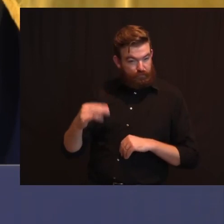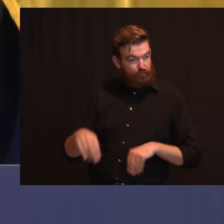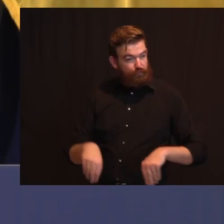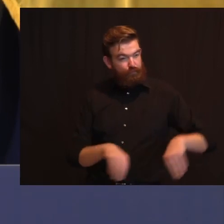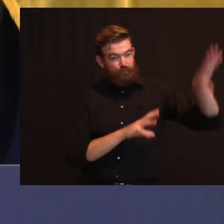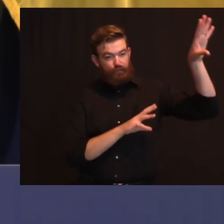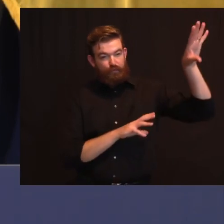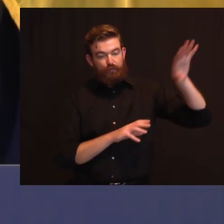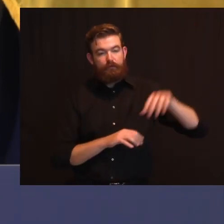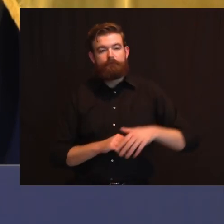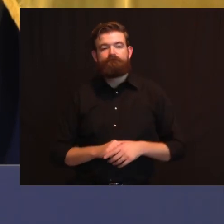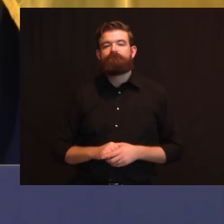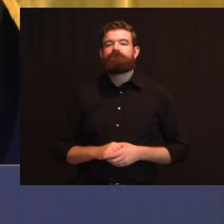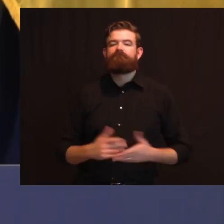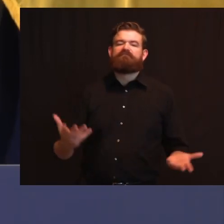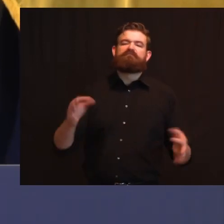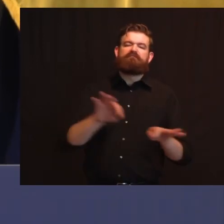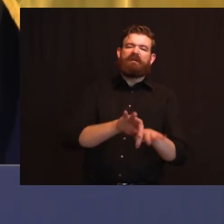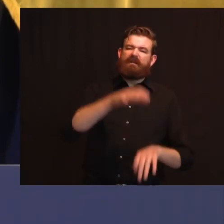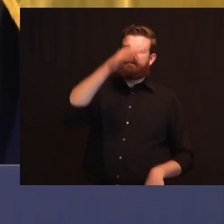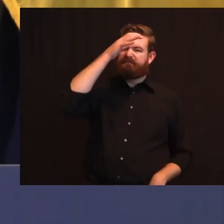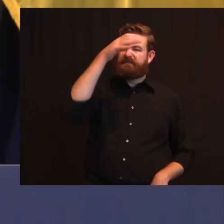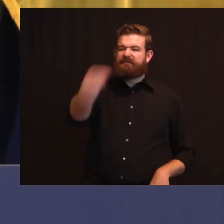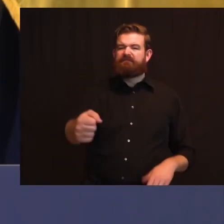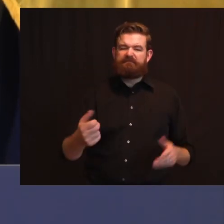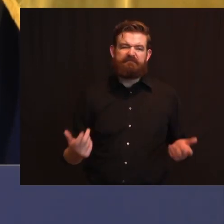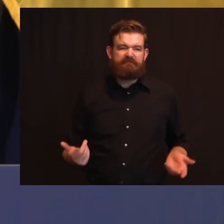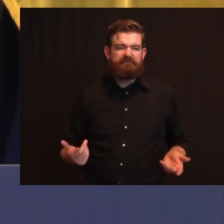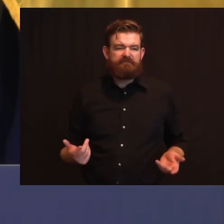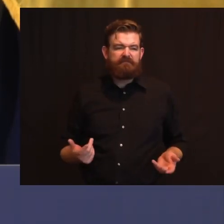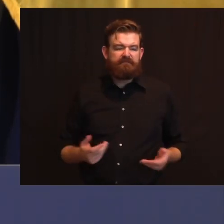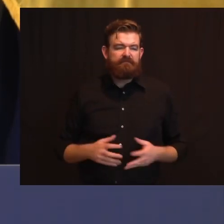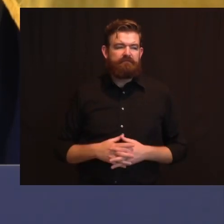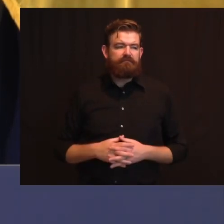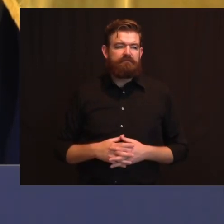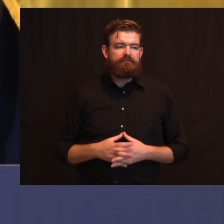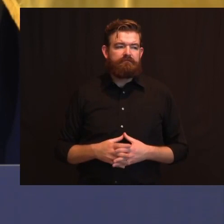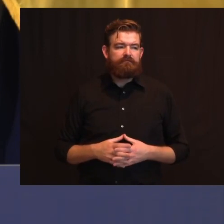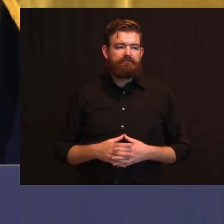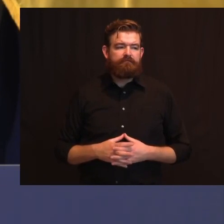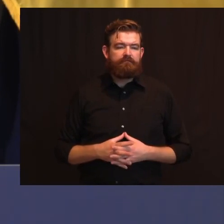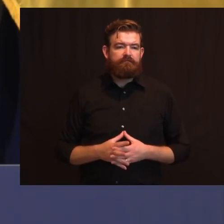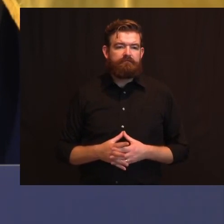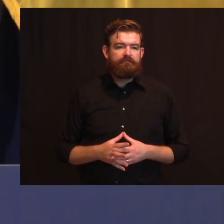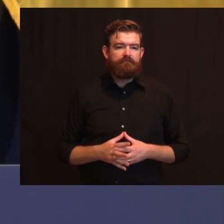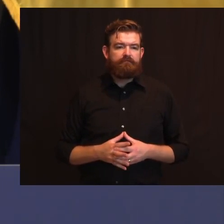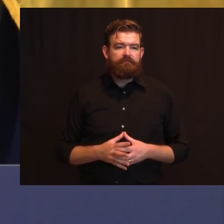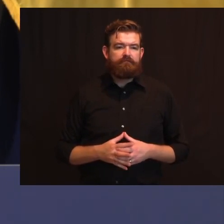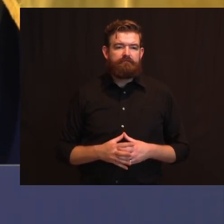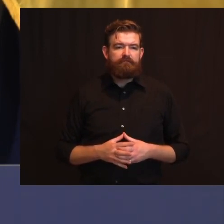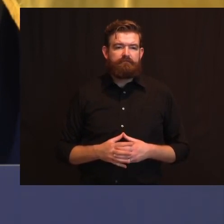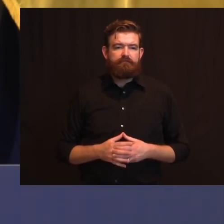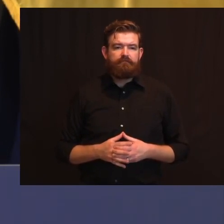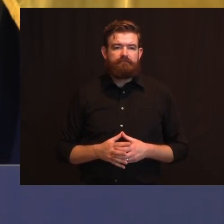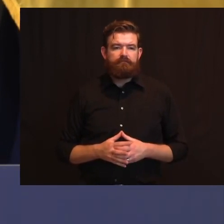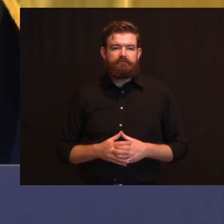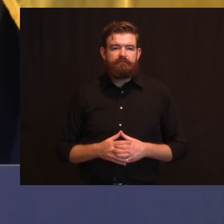hadn't seen the Franklin proposal, so no reaction to it other than to repeat. There's no prohibition in